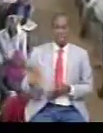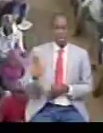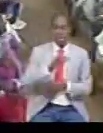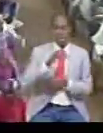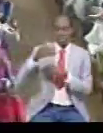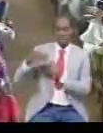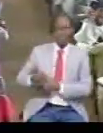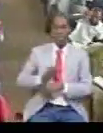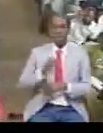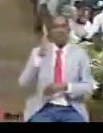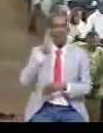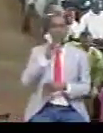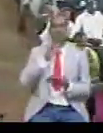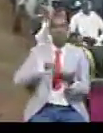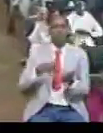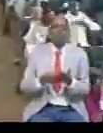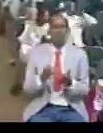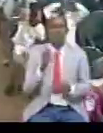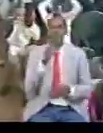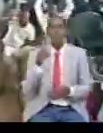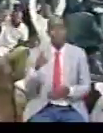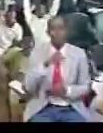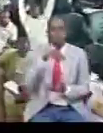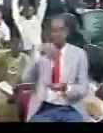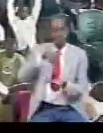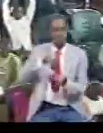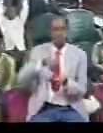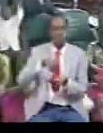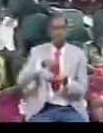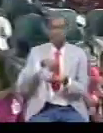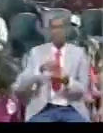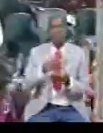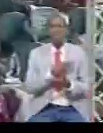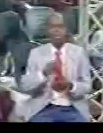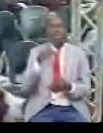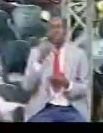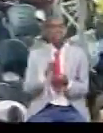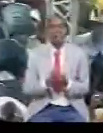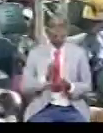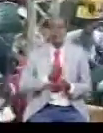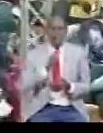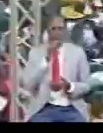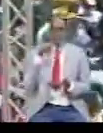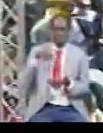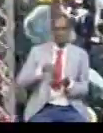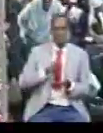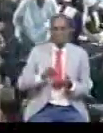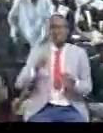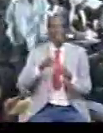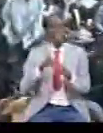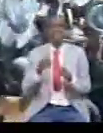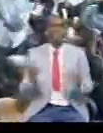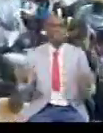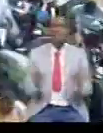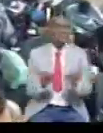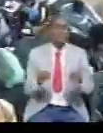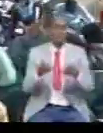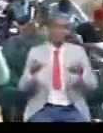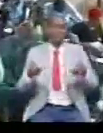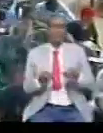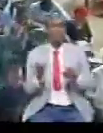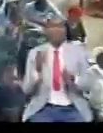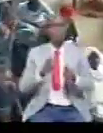fall. Where are you? Where are you? Stand up and say, I'm standing in the same place that all